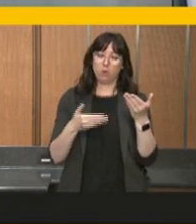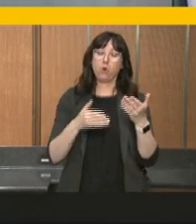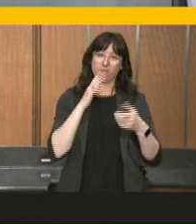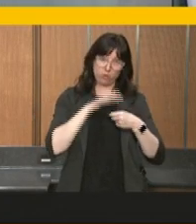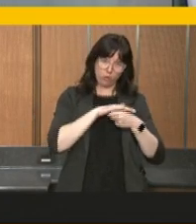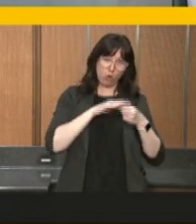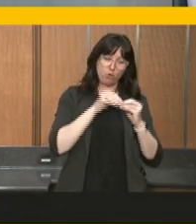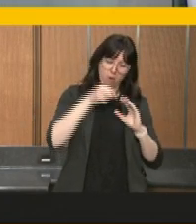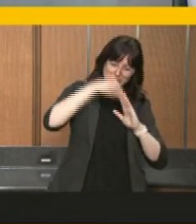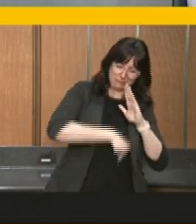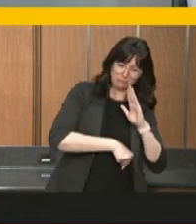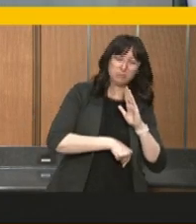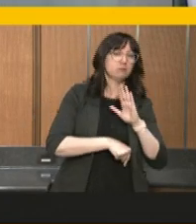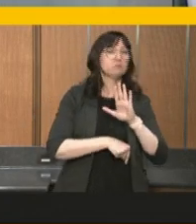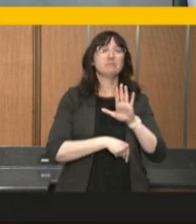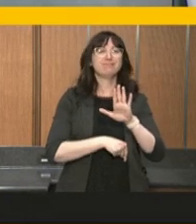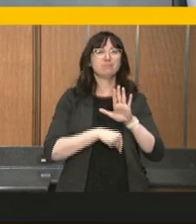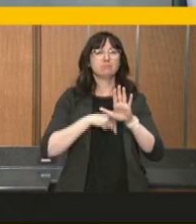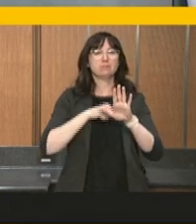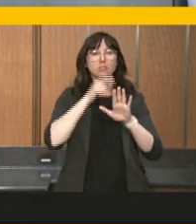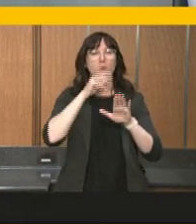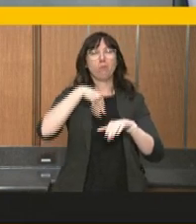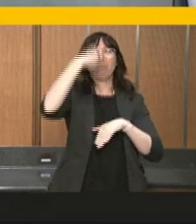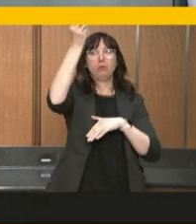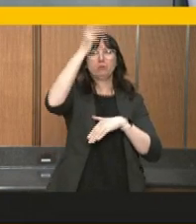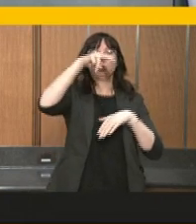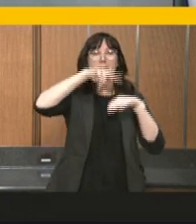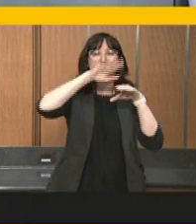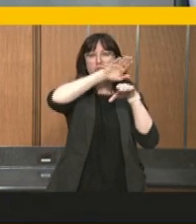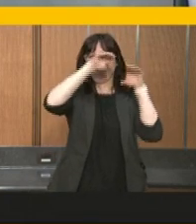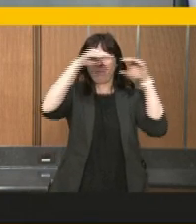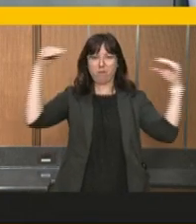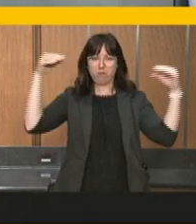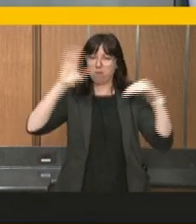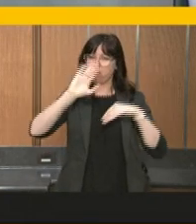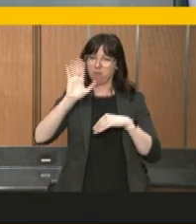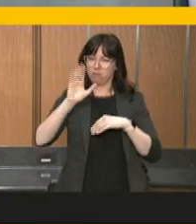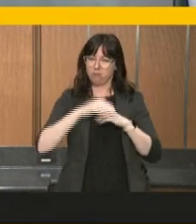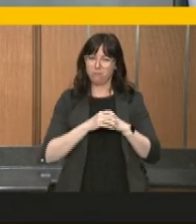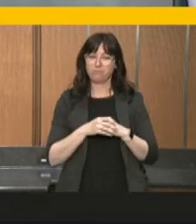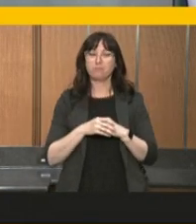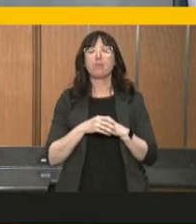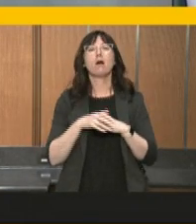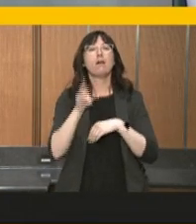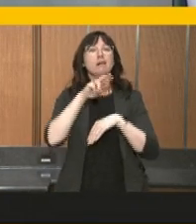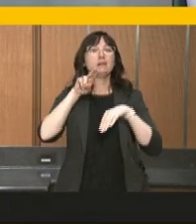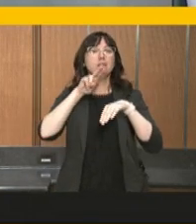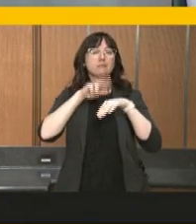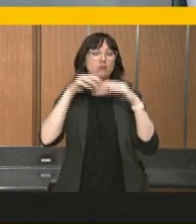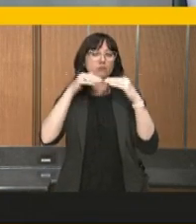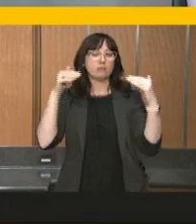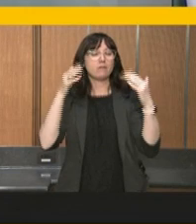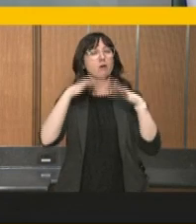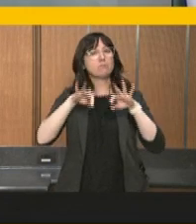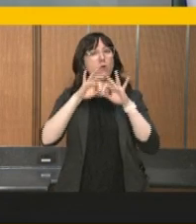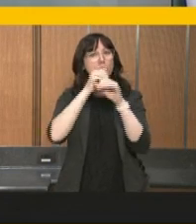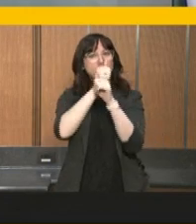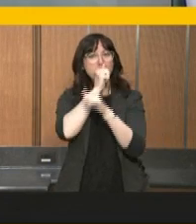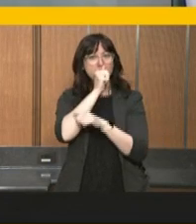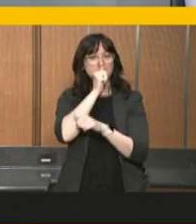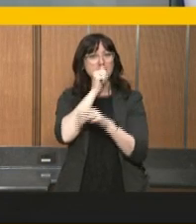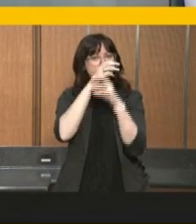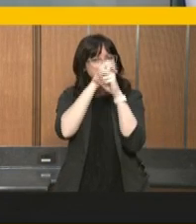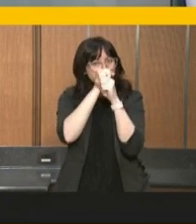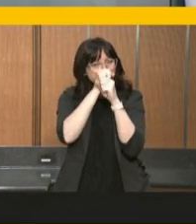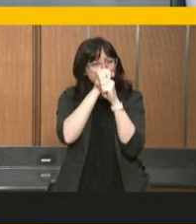That's not the kind of data that you send at the national level. At the national level, we maintain privacy and we get very